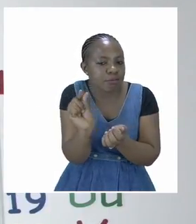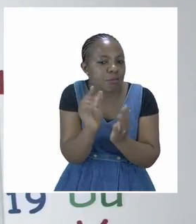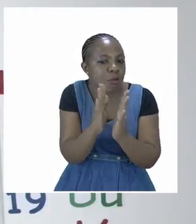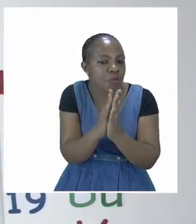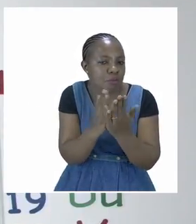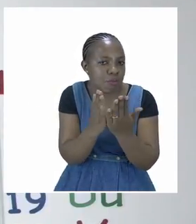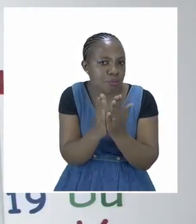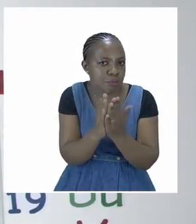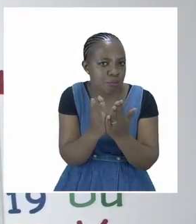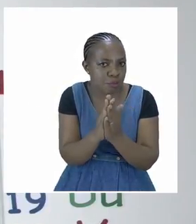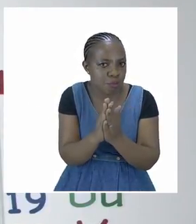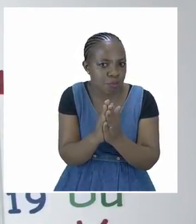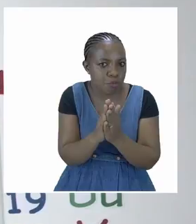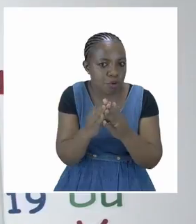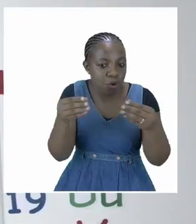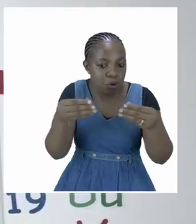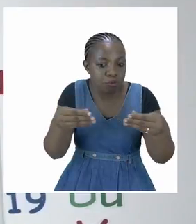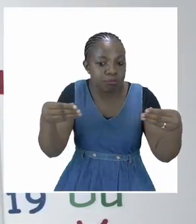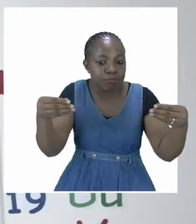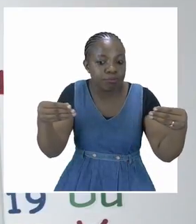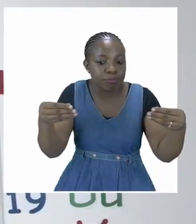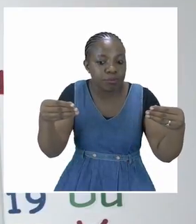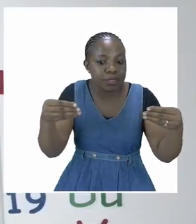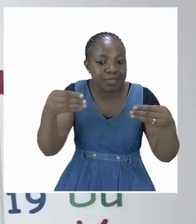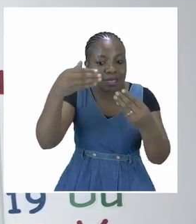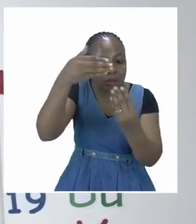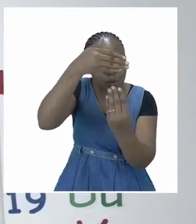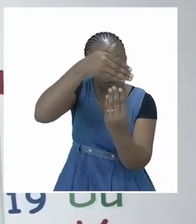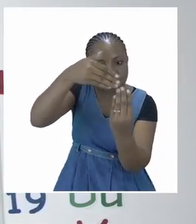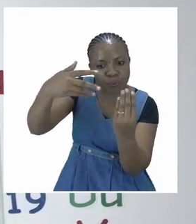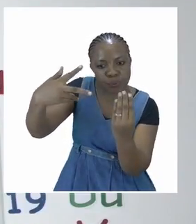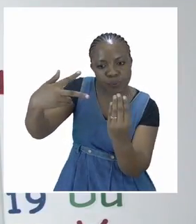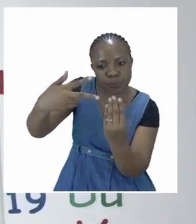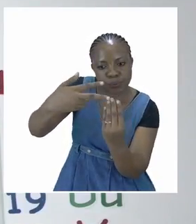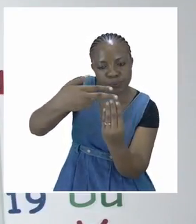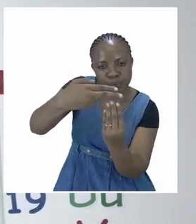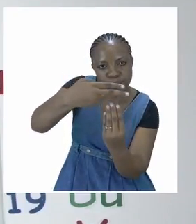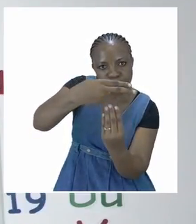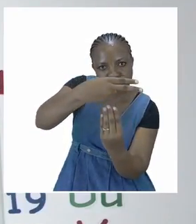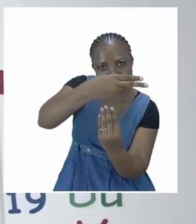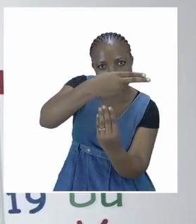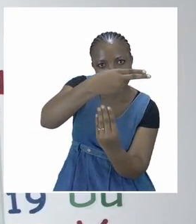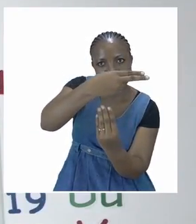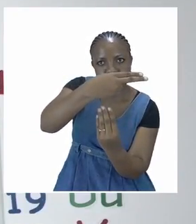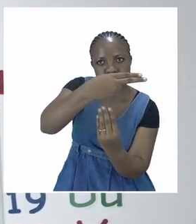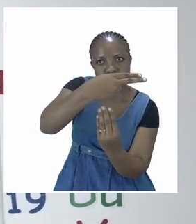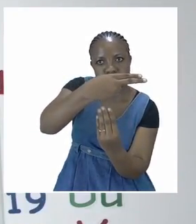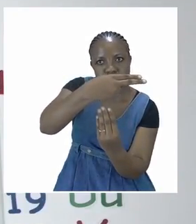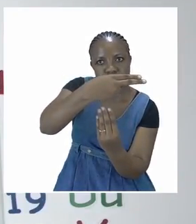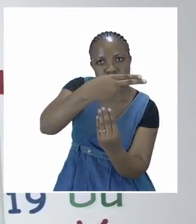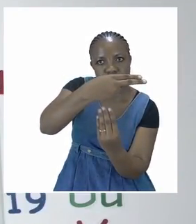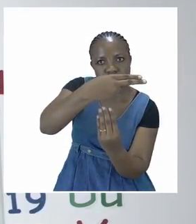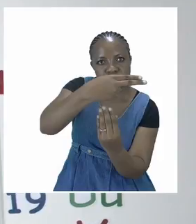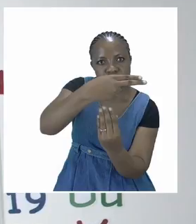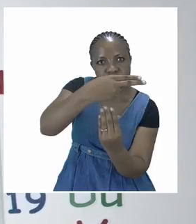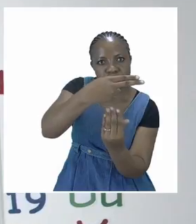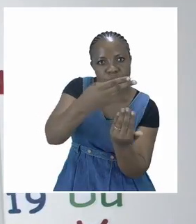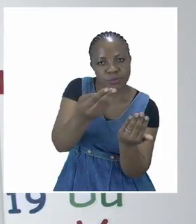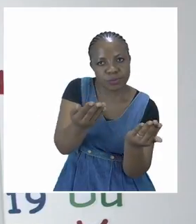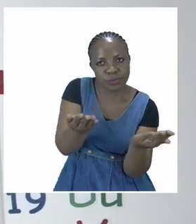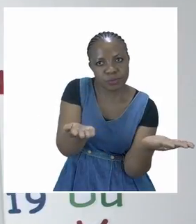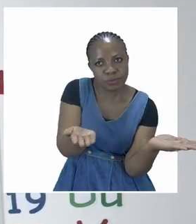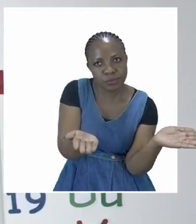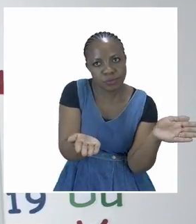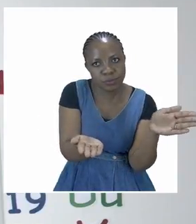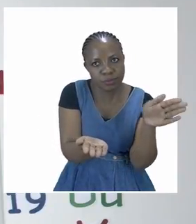booklet. Please cut the top of the lesson booklet with a pair of scissors and fold